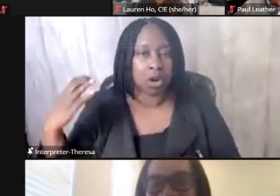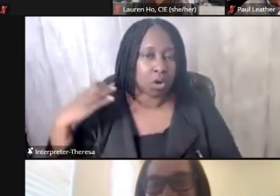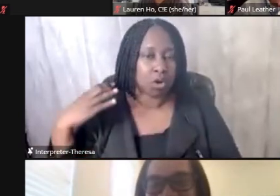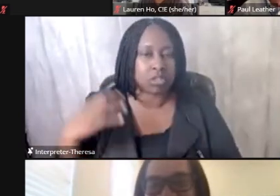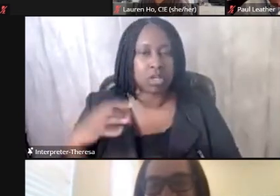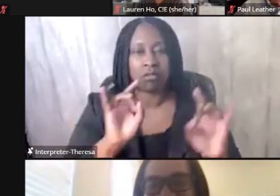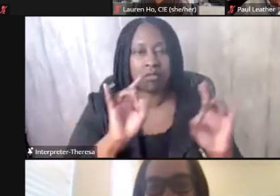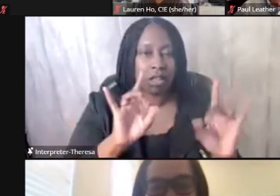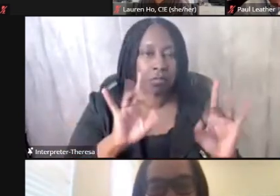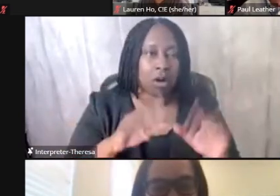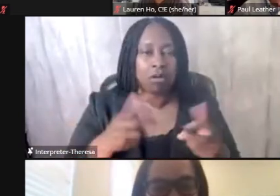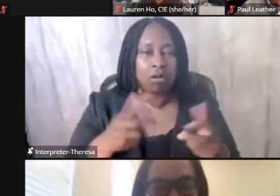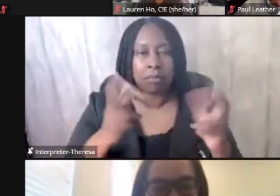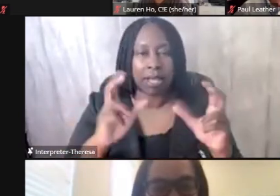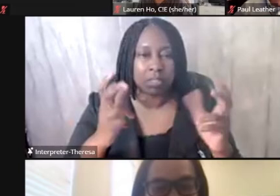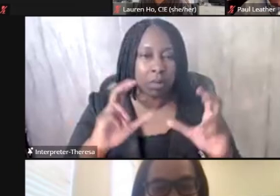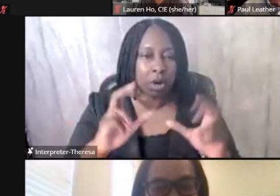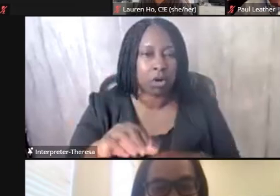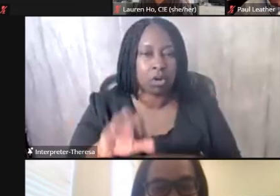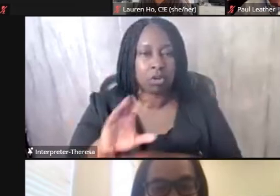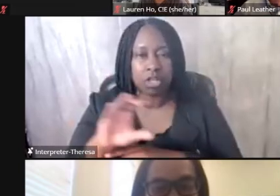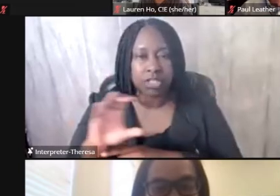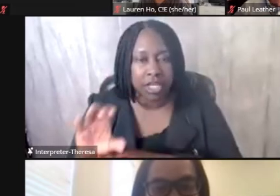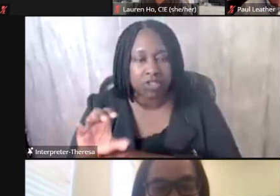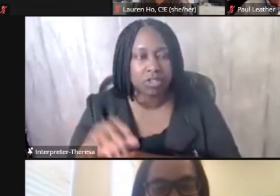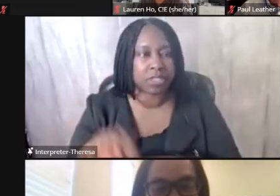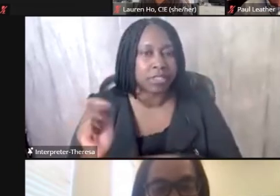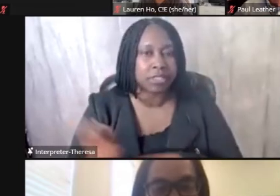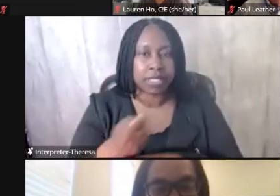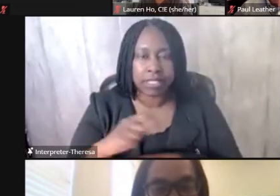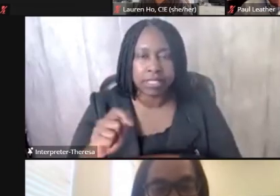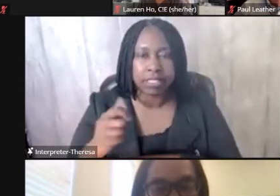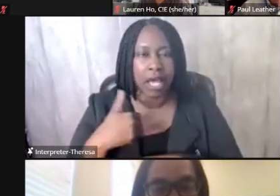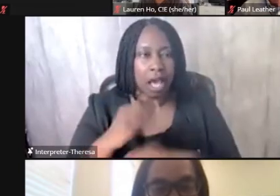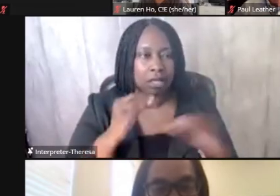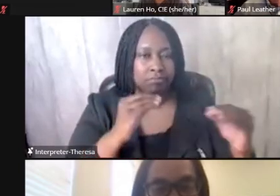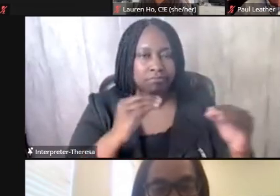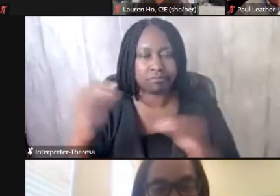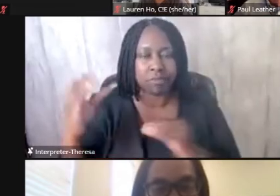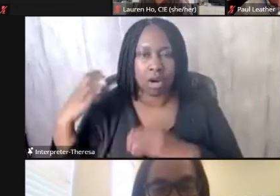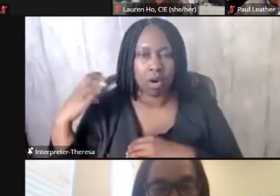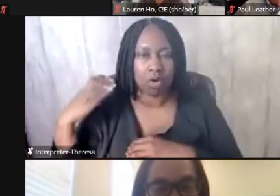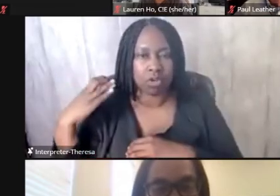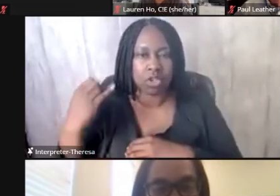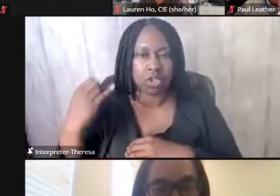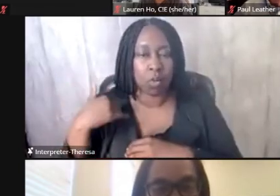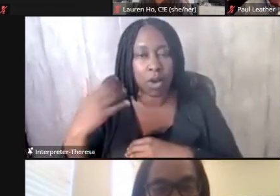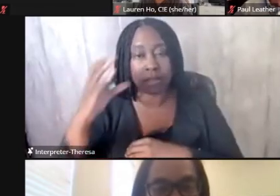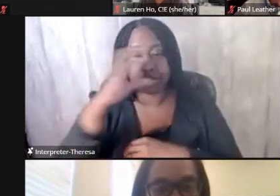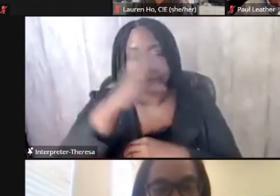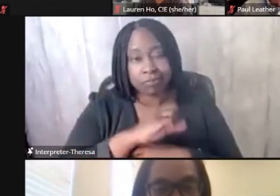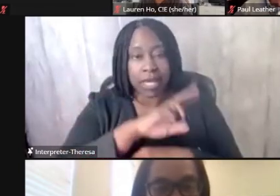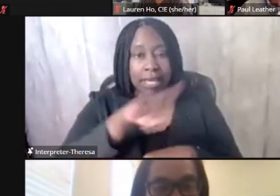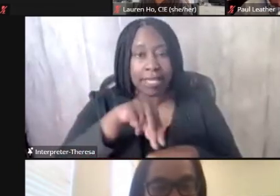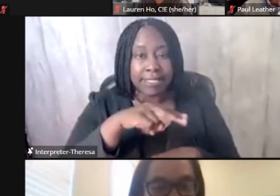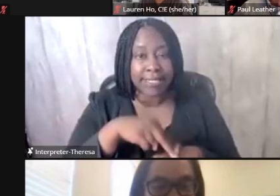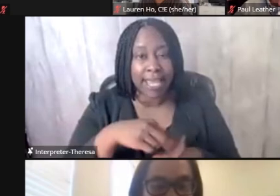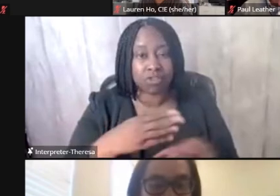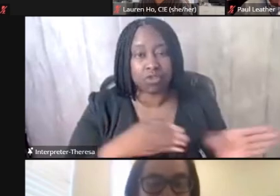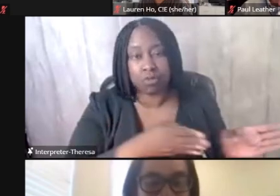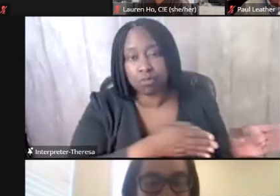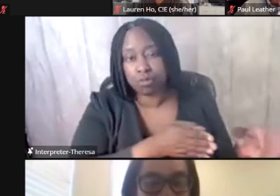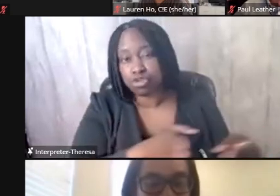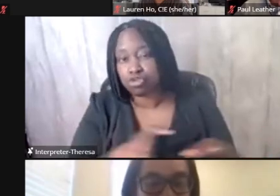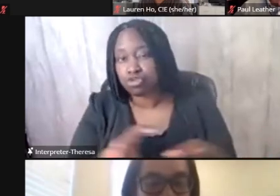cross country, and tennis here, and I think that was just kind of a natural progression, I guess. And Penny, I will say that I